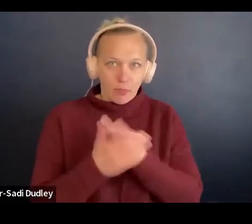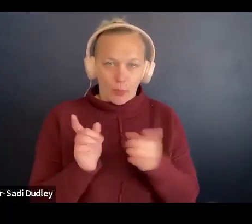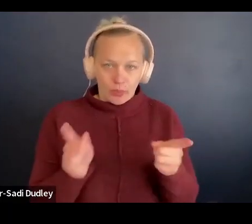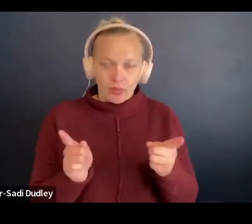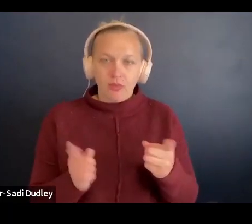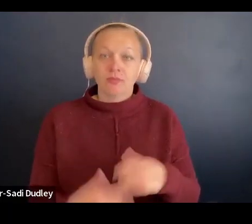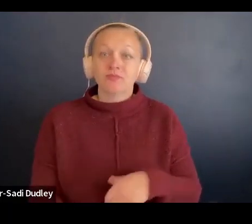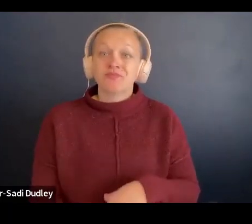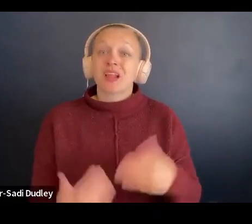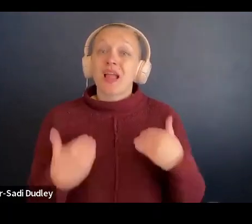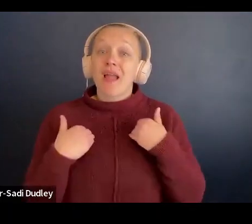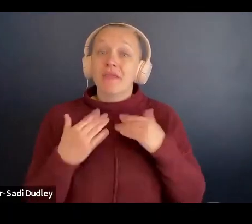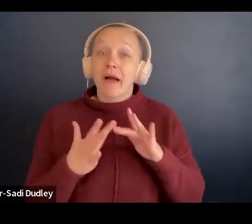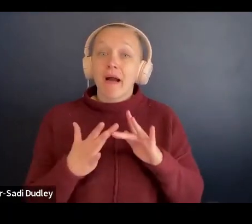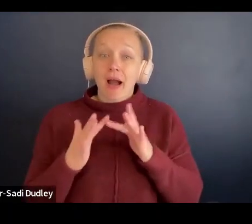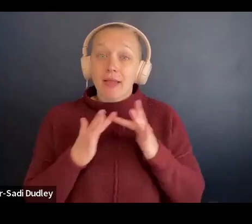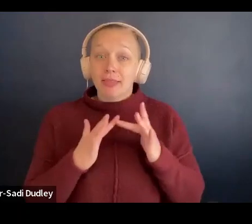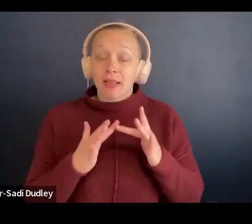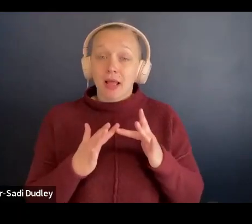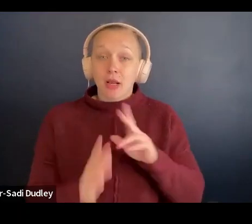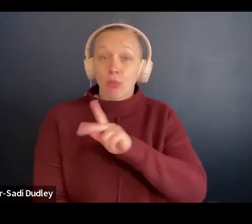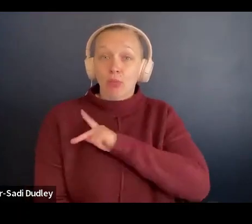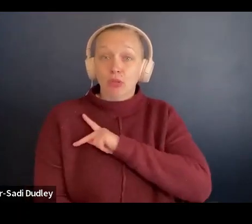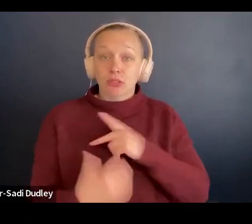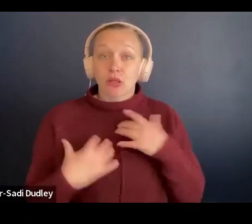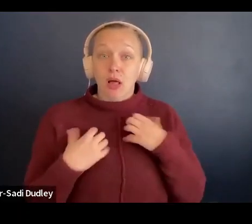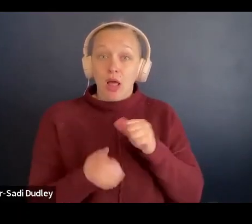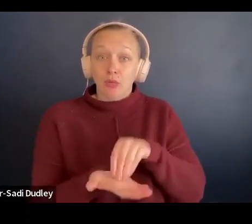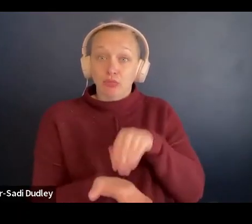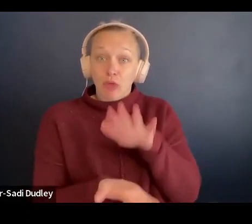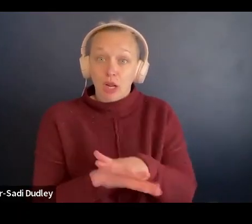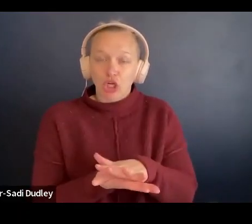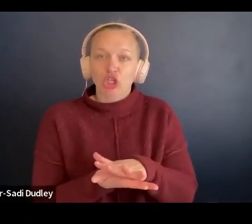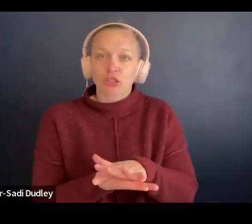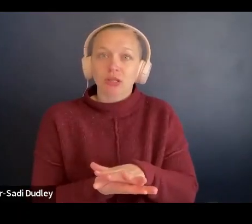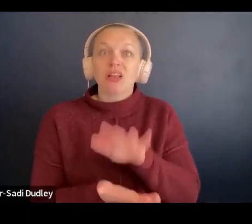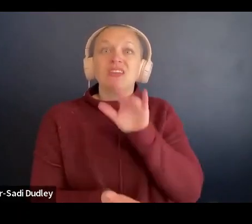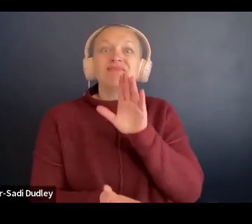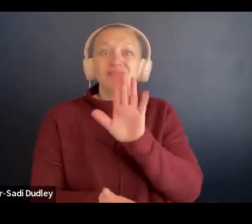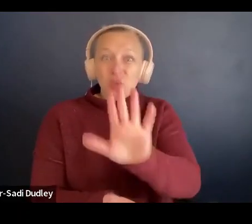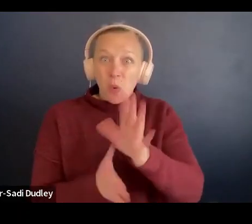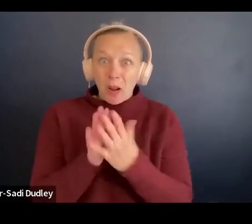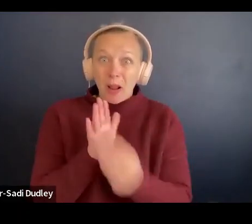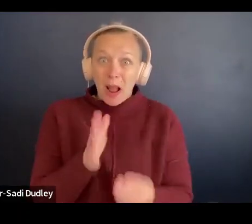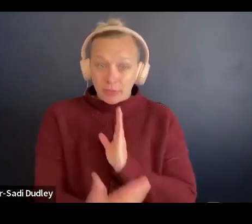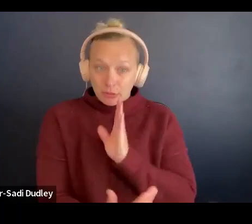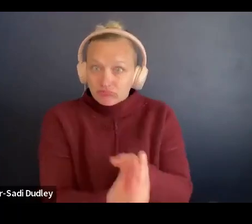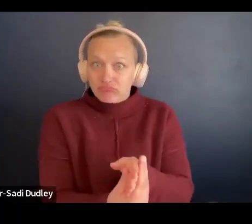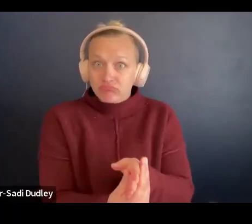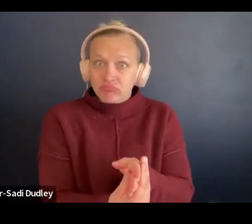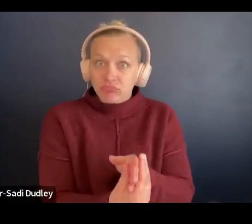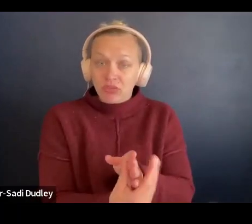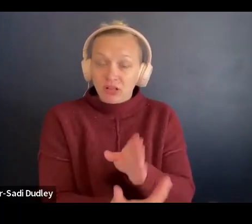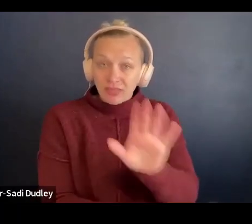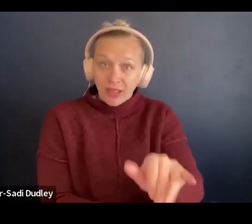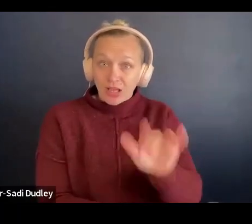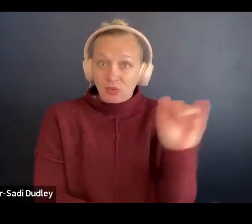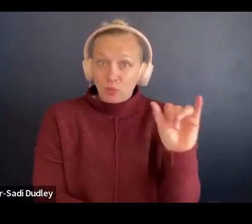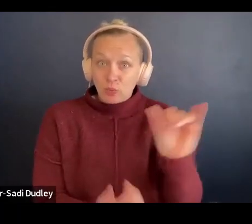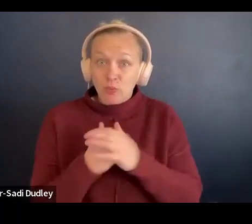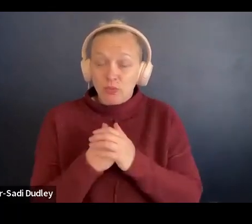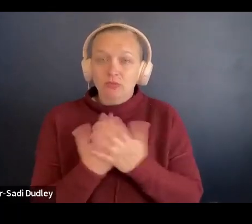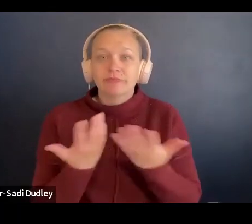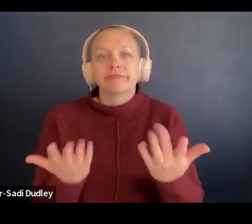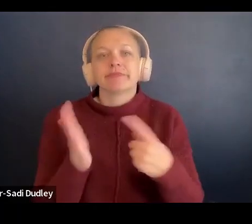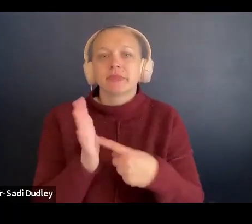health record, you'll want to file a copy with your record. So a great example of this would be, let's just give you an